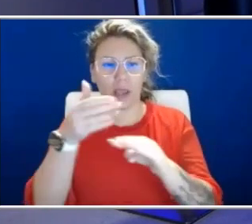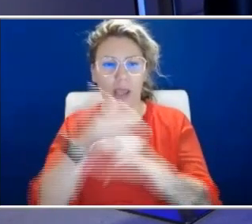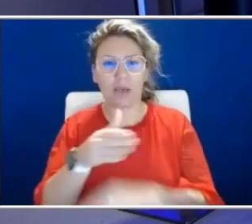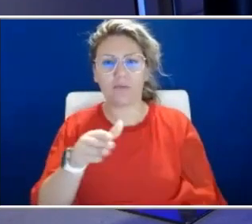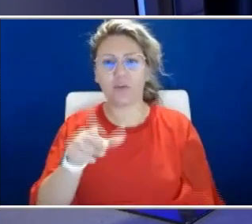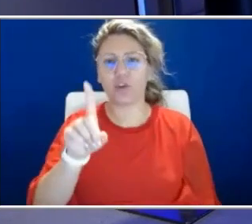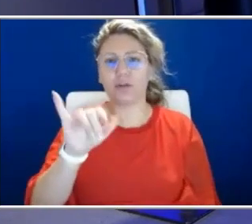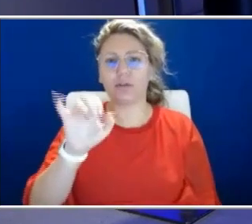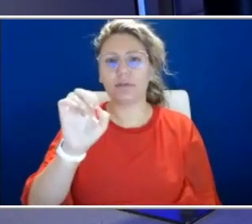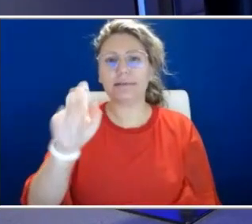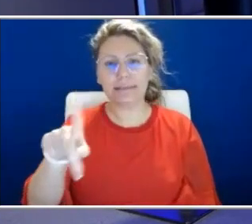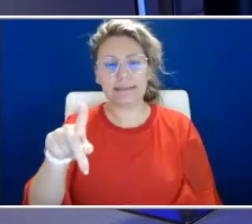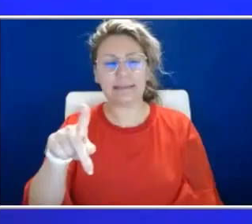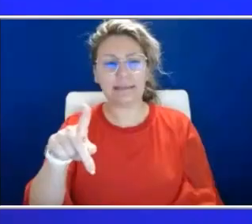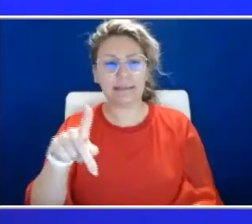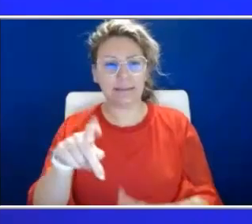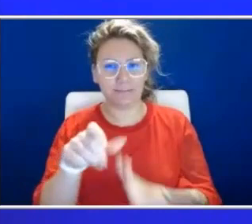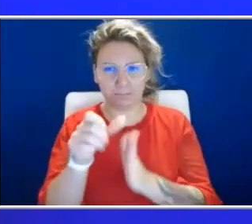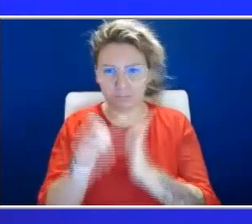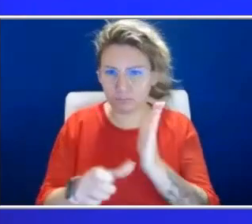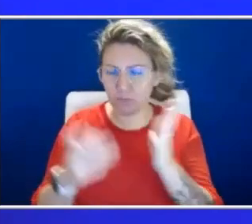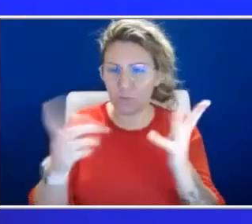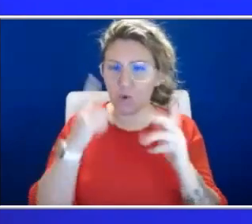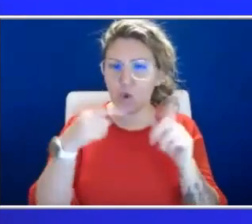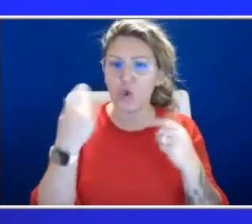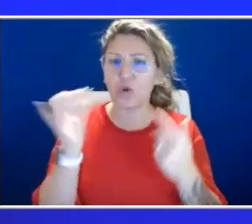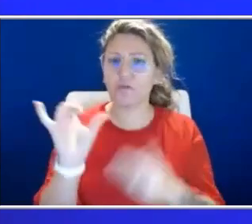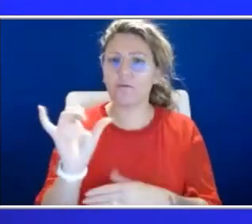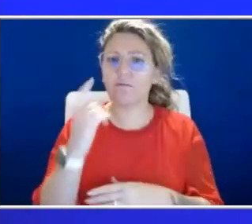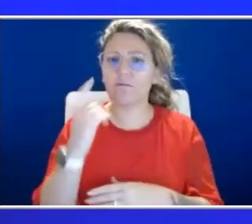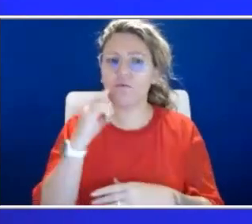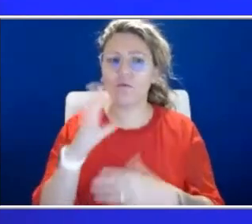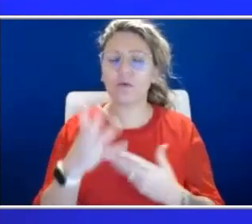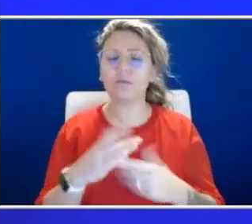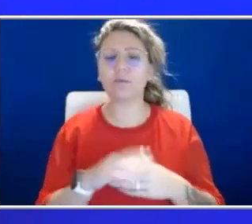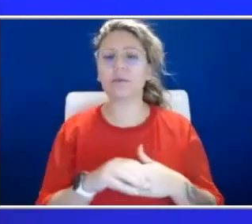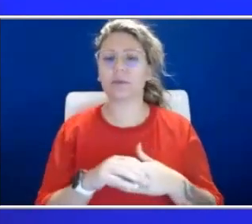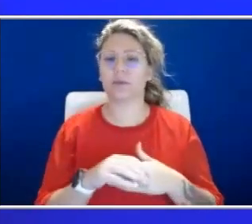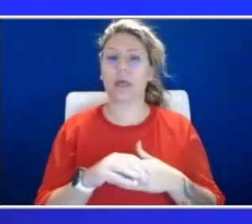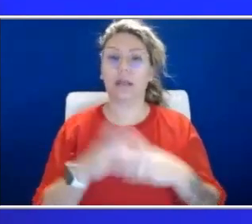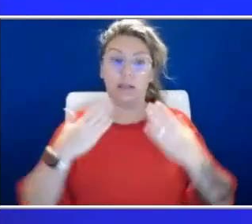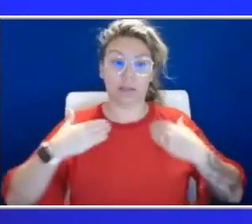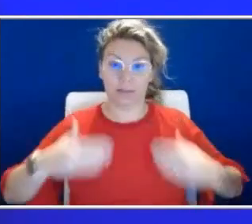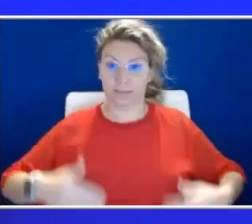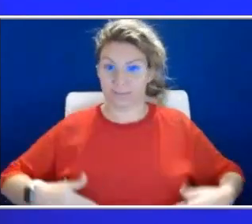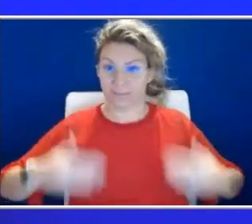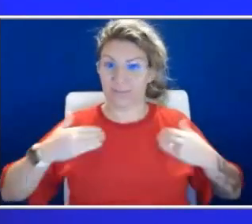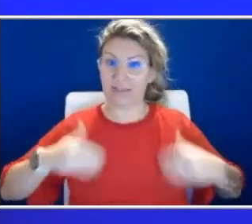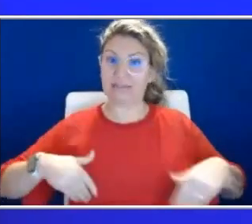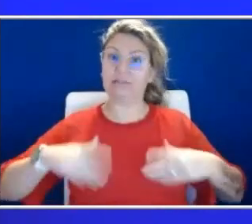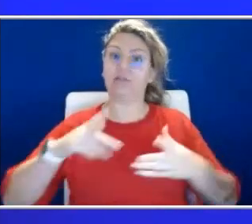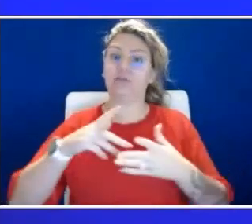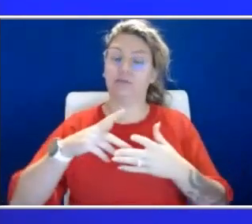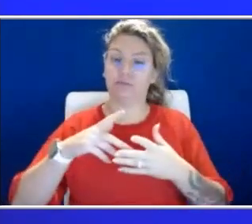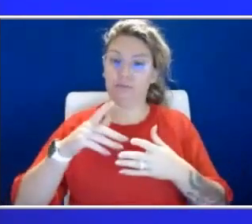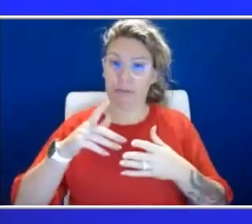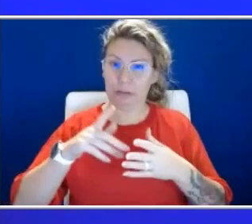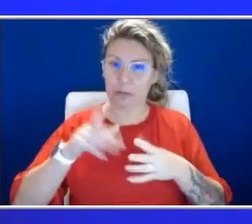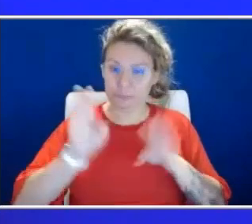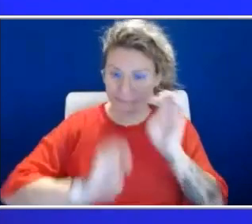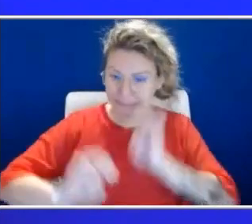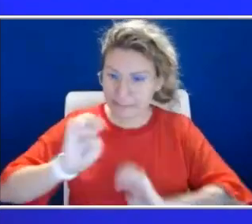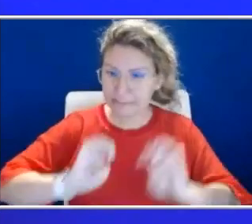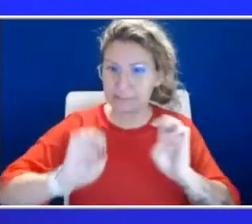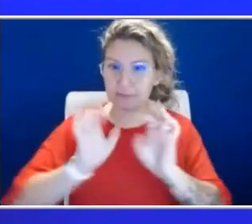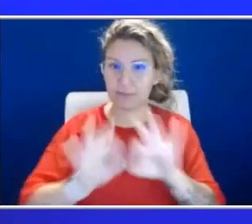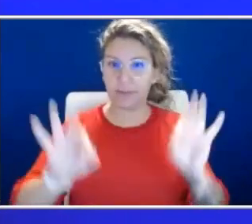procedure? You look for, physical exam is always a great way to just examine. You want to look at,